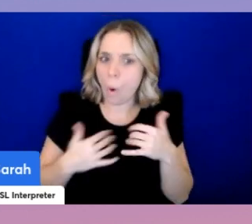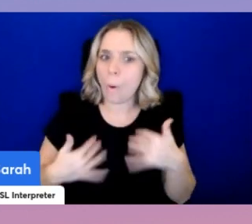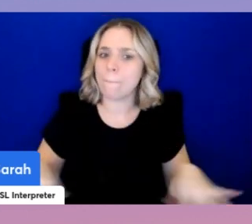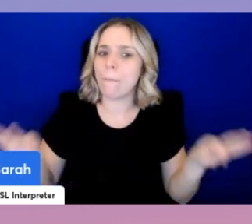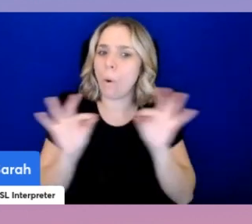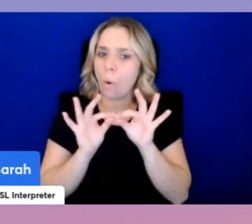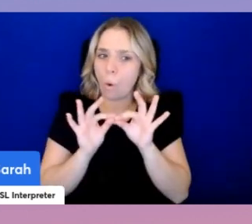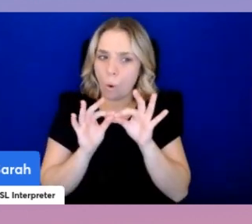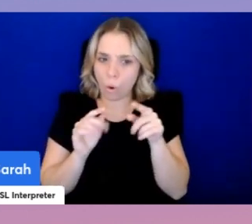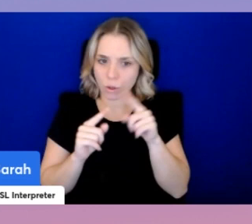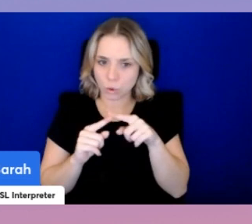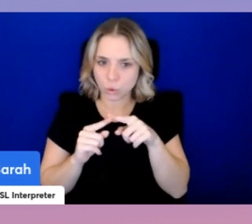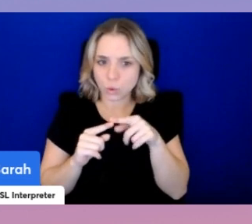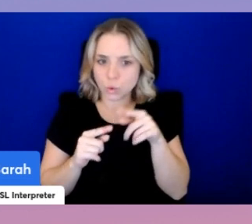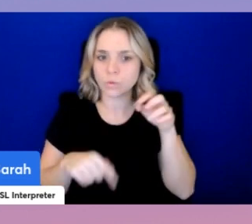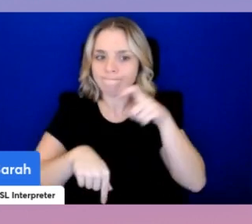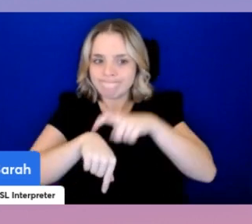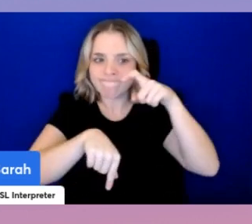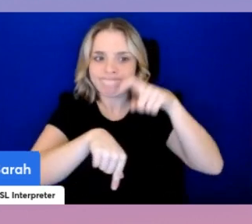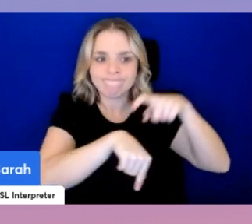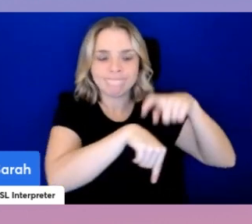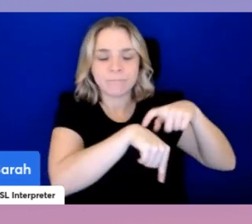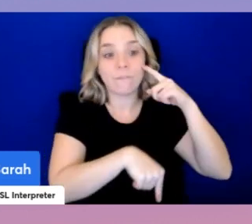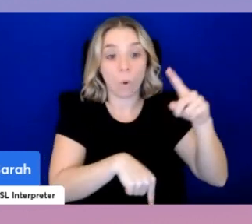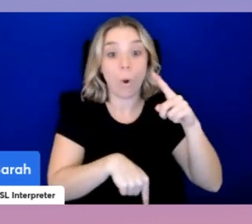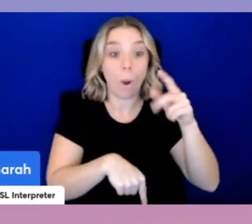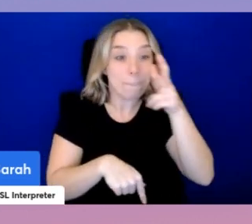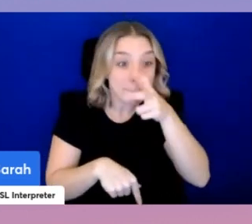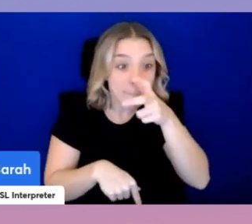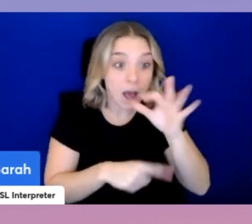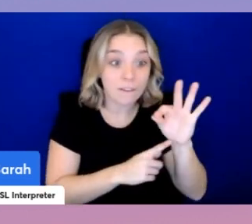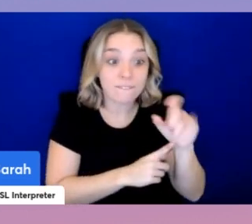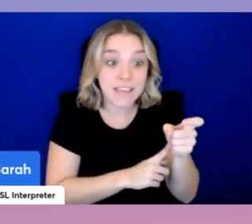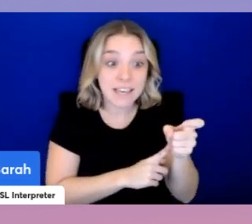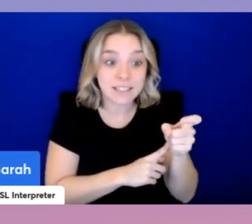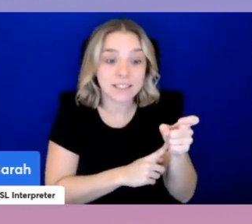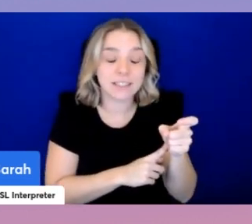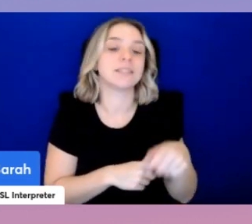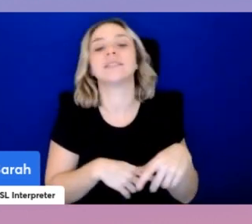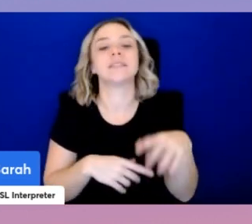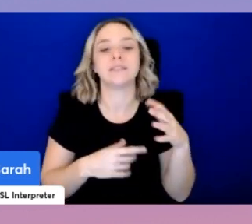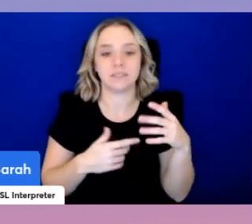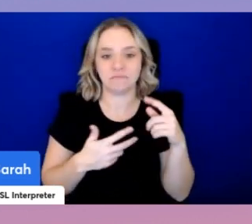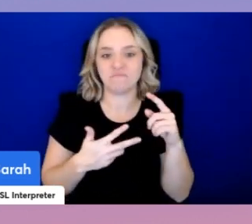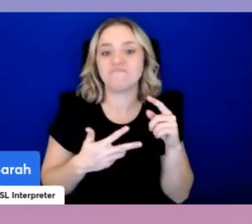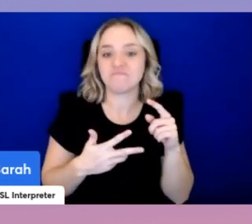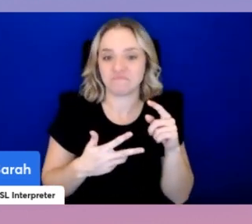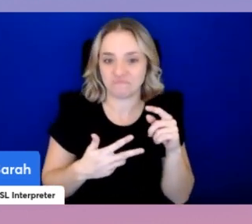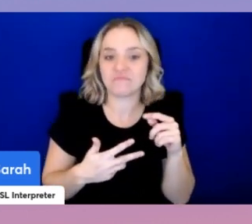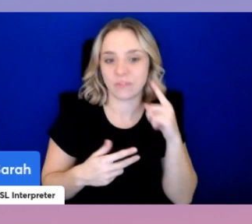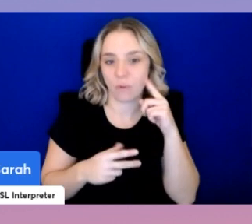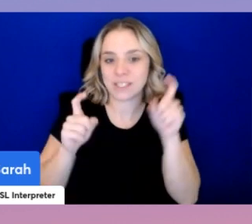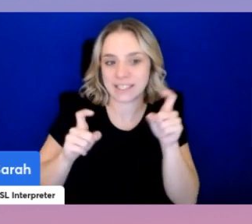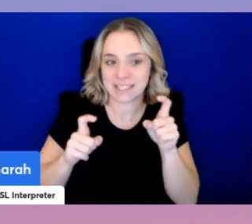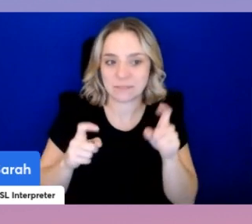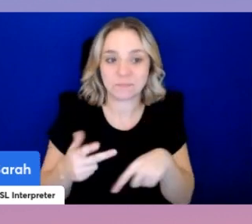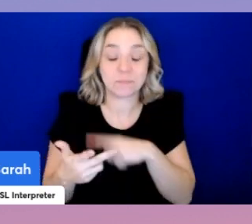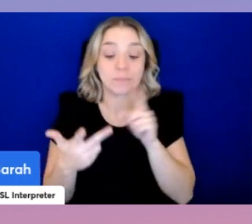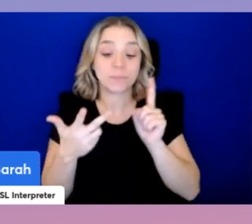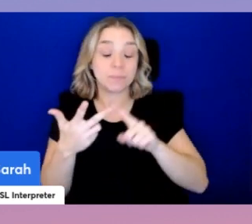is to reduce lead time of bug fix, like implemented automation for testing. And lastly,